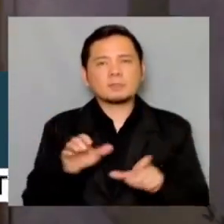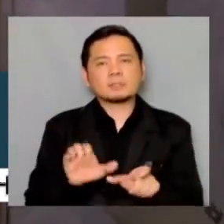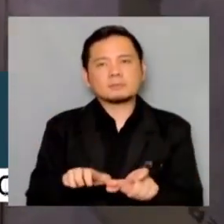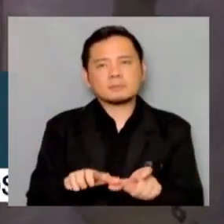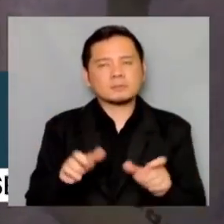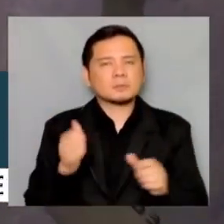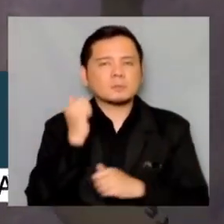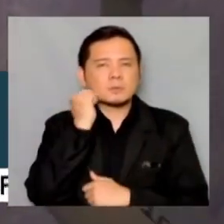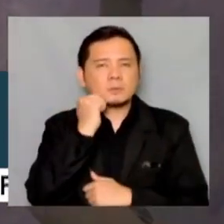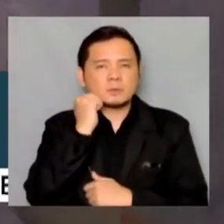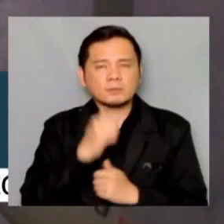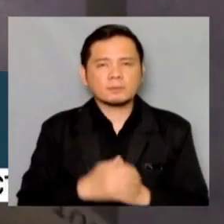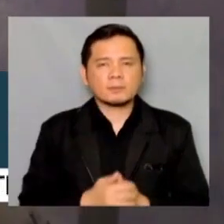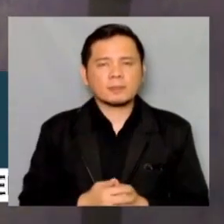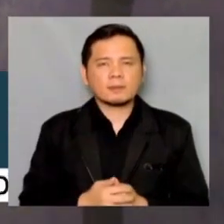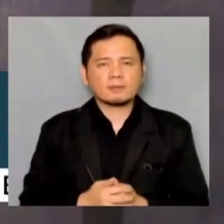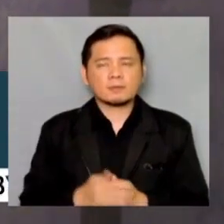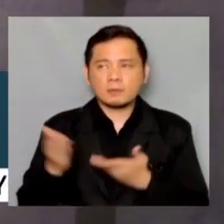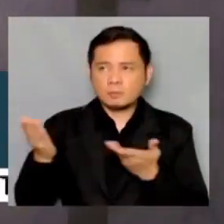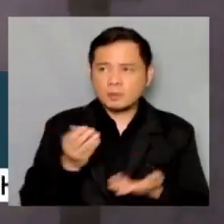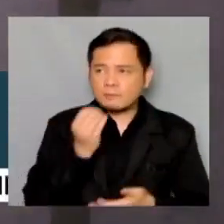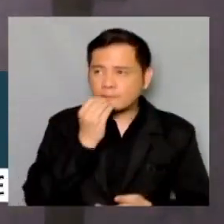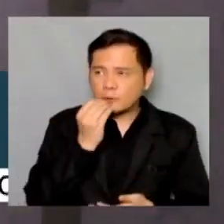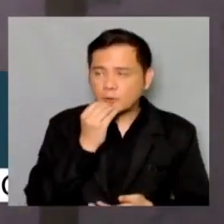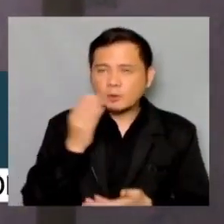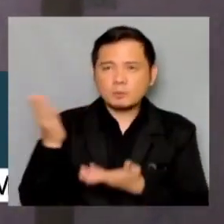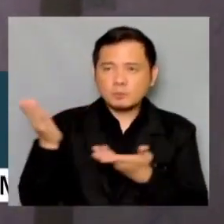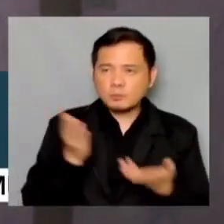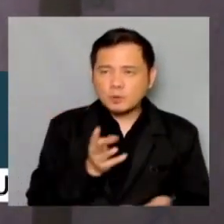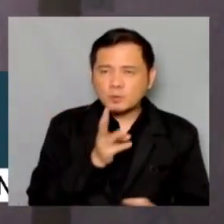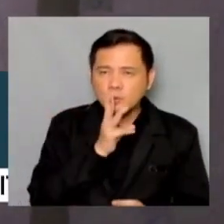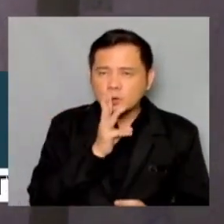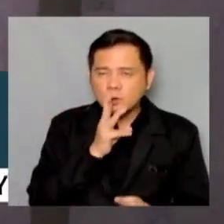you ask for. They bring water.